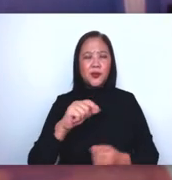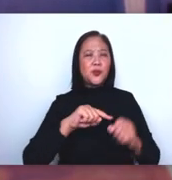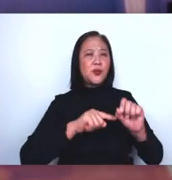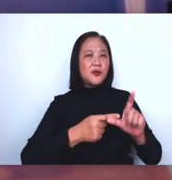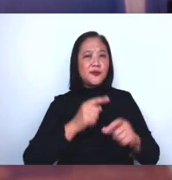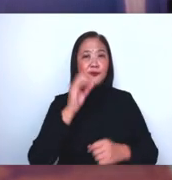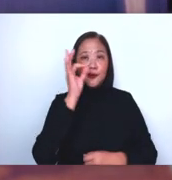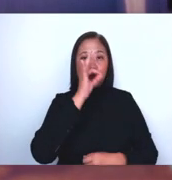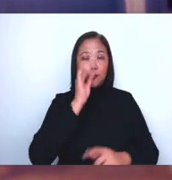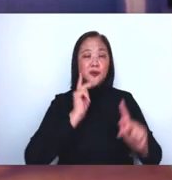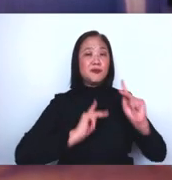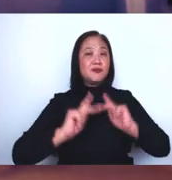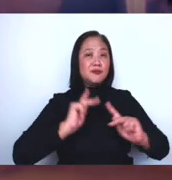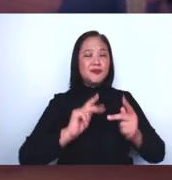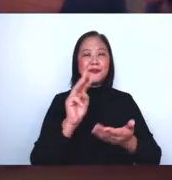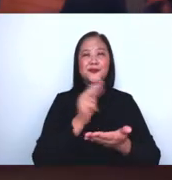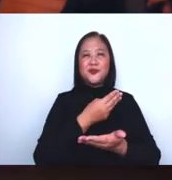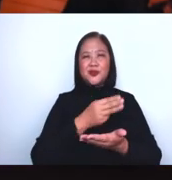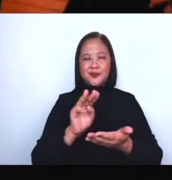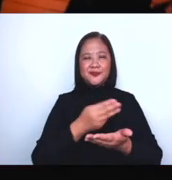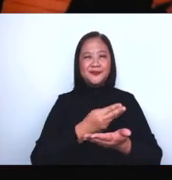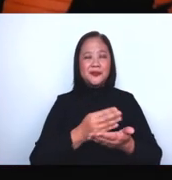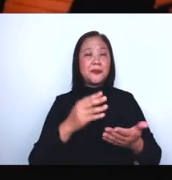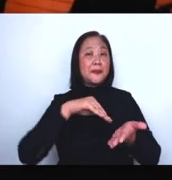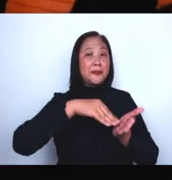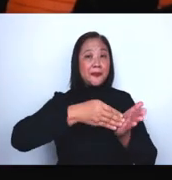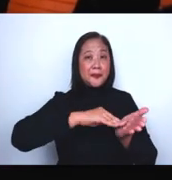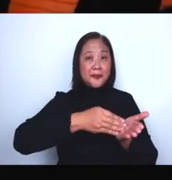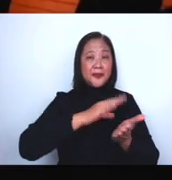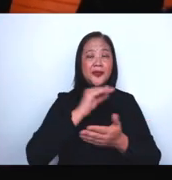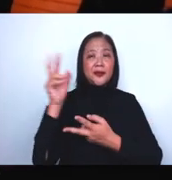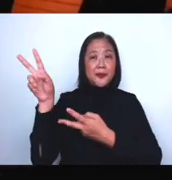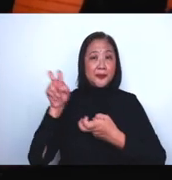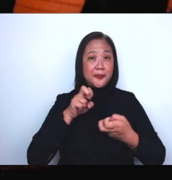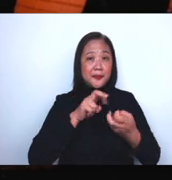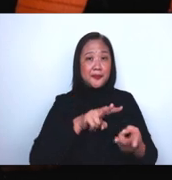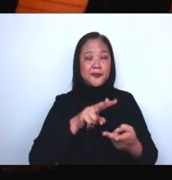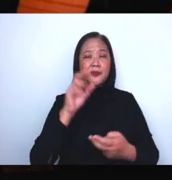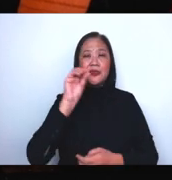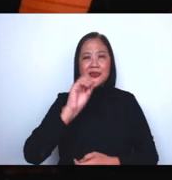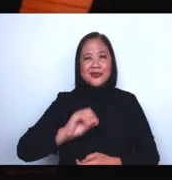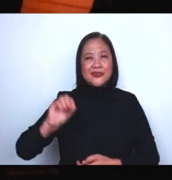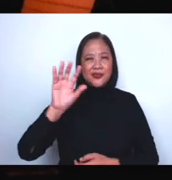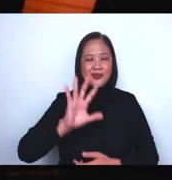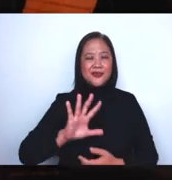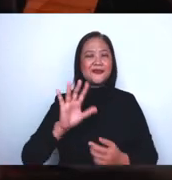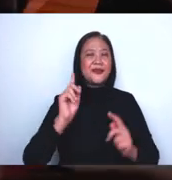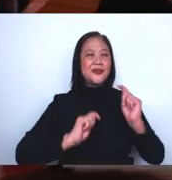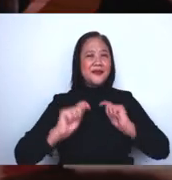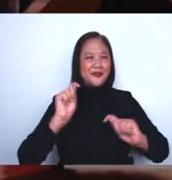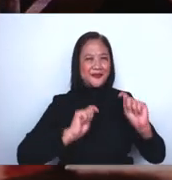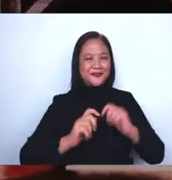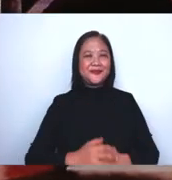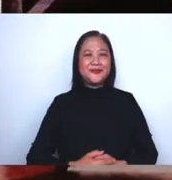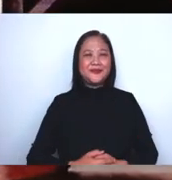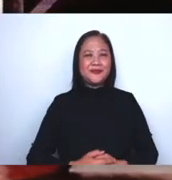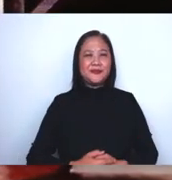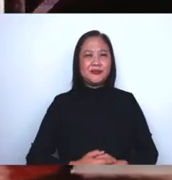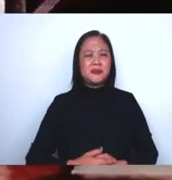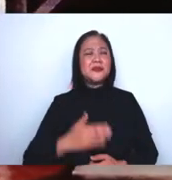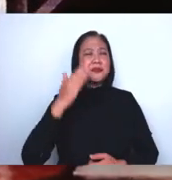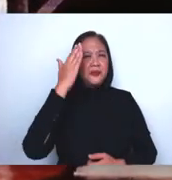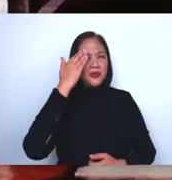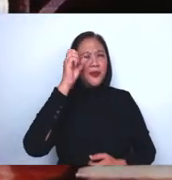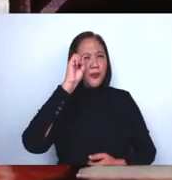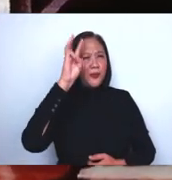Filipino plays and musicals, ballets, and adaptations of Asian theater forms. Sensitive to the